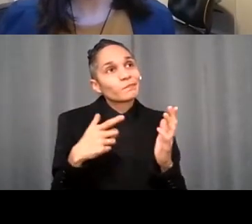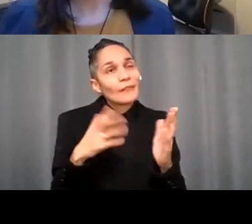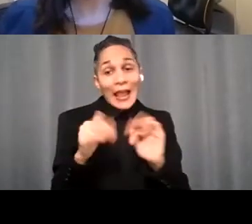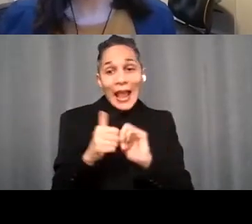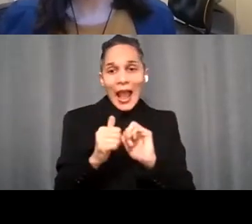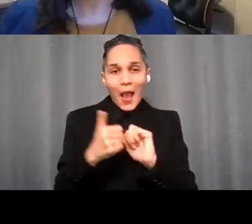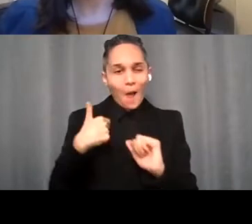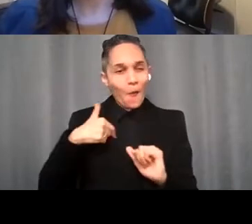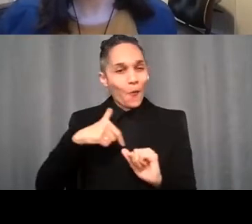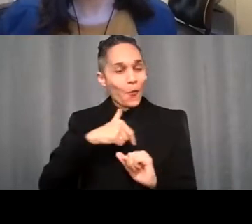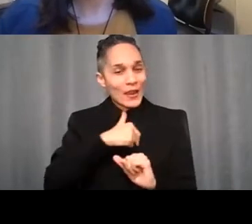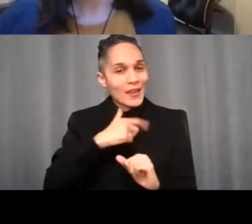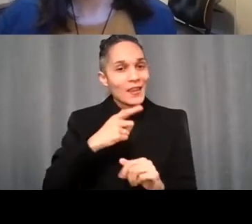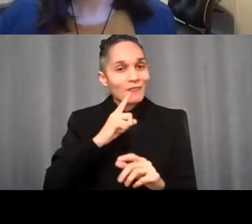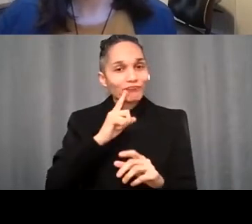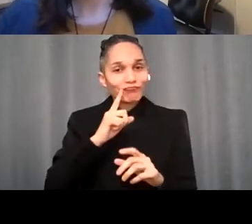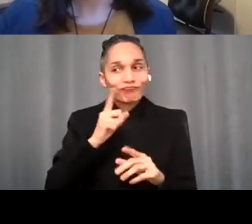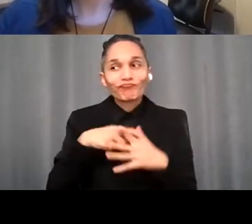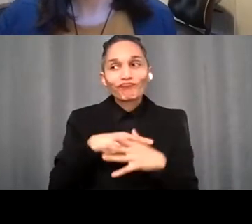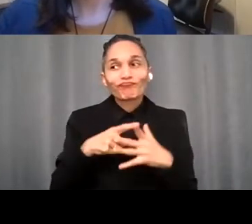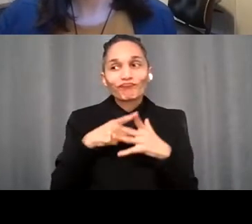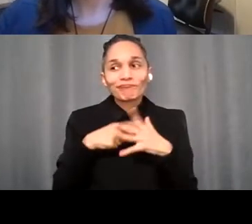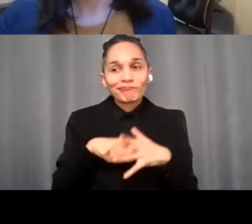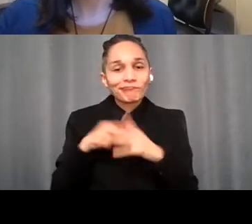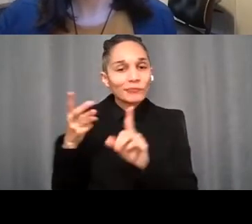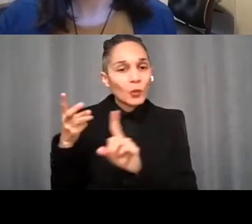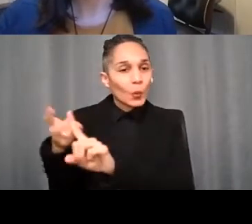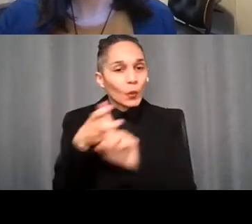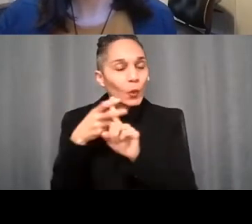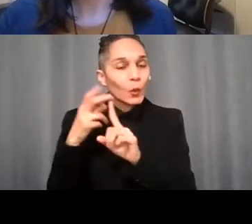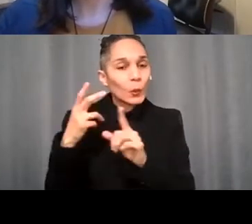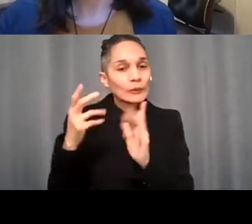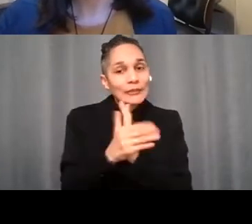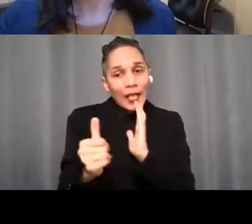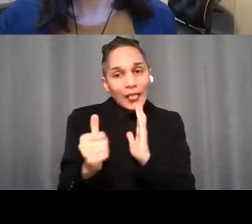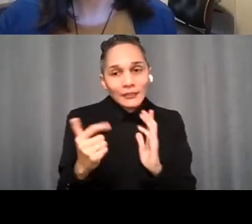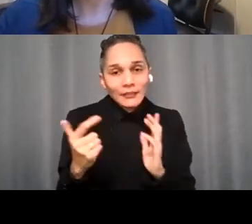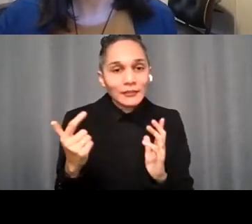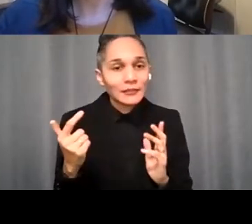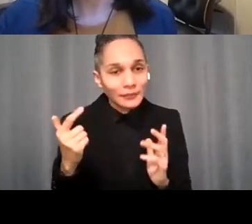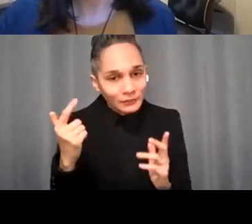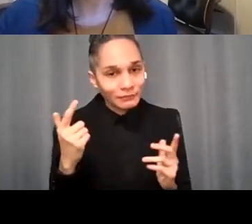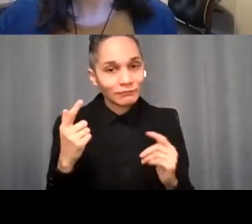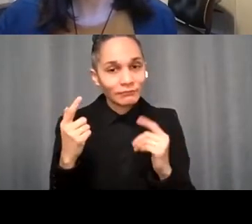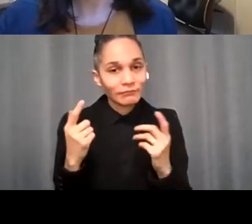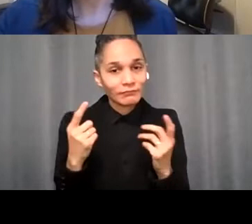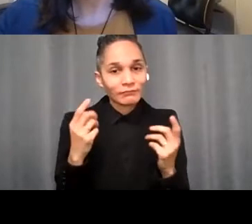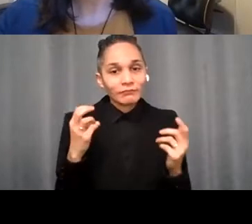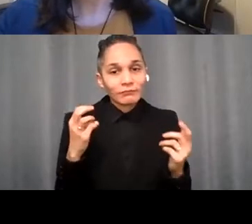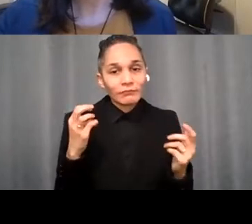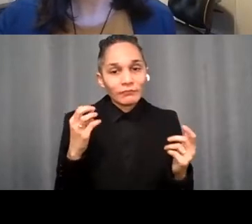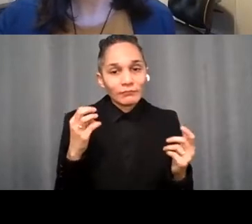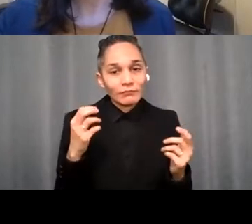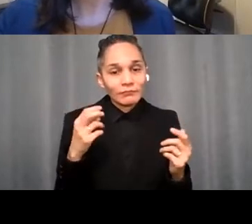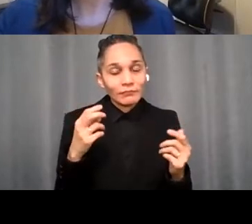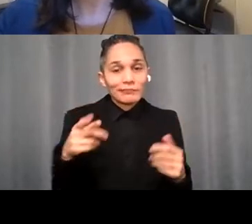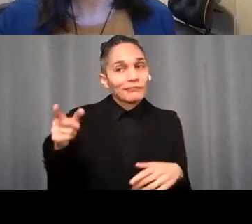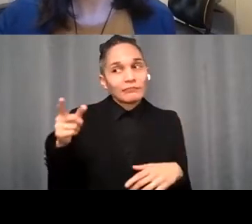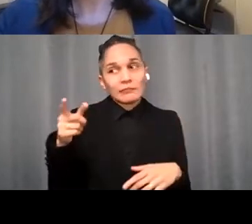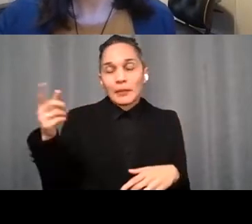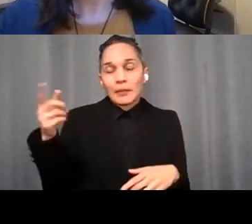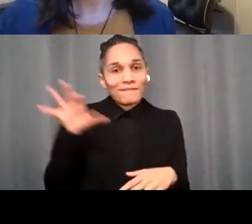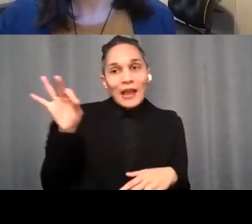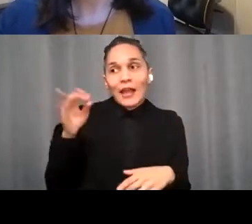about cultivating and recruiting talent who would be the producer on the